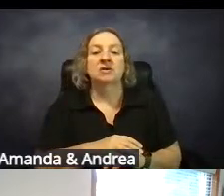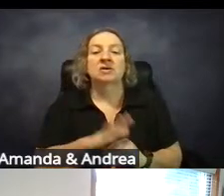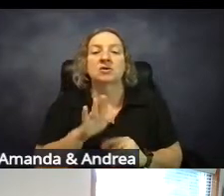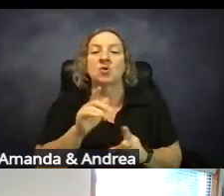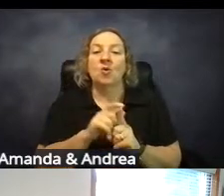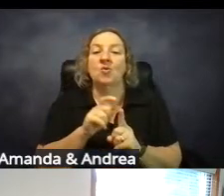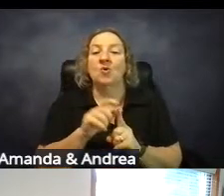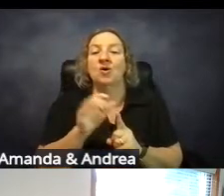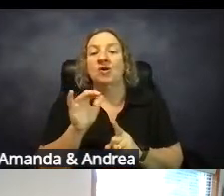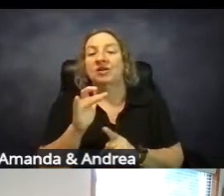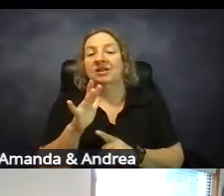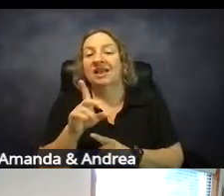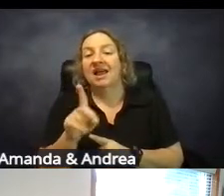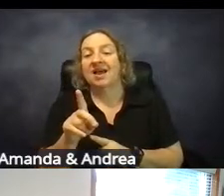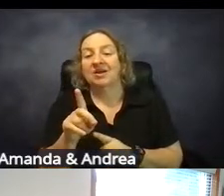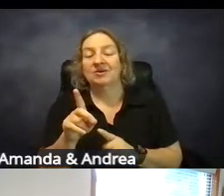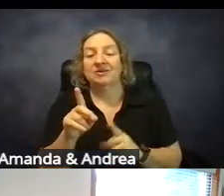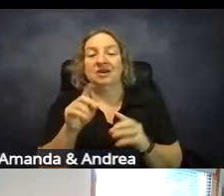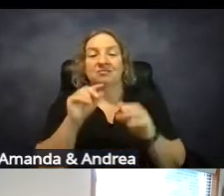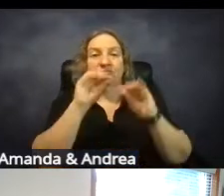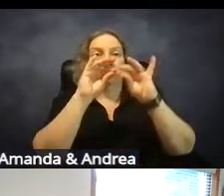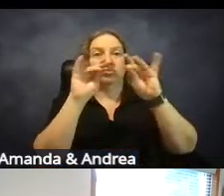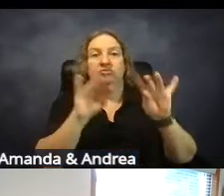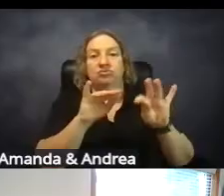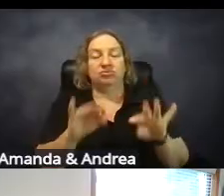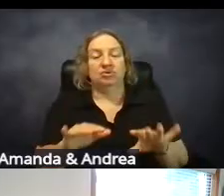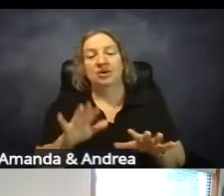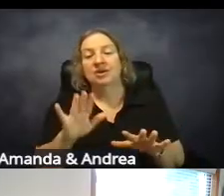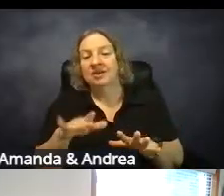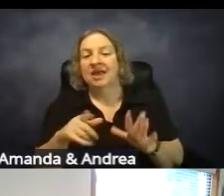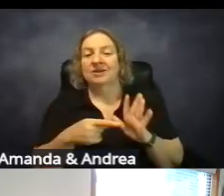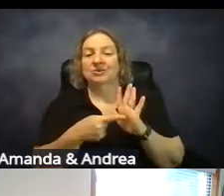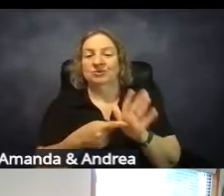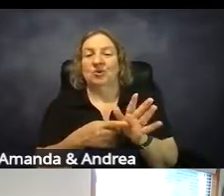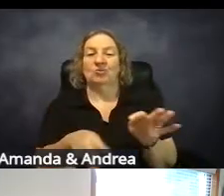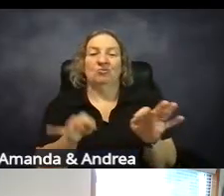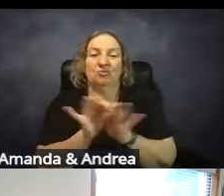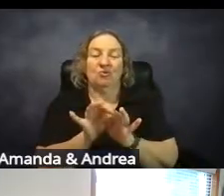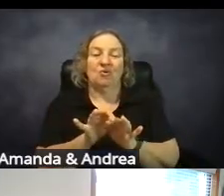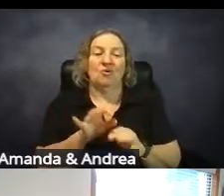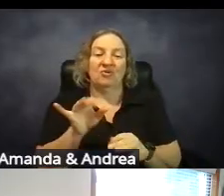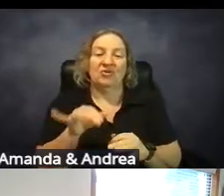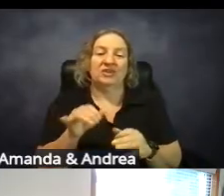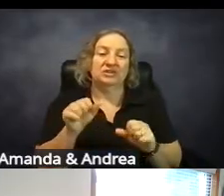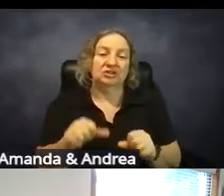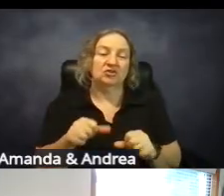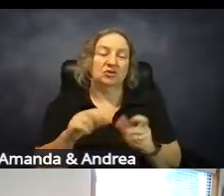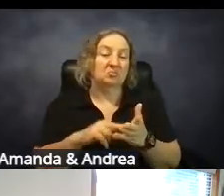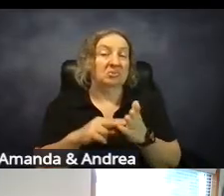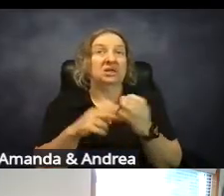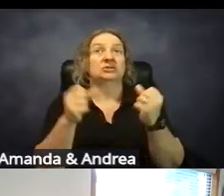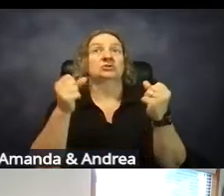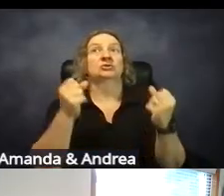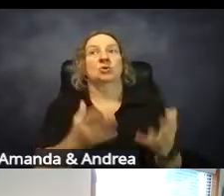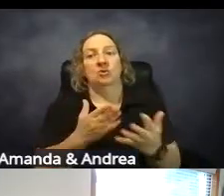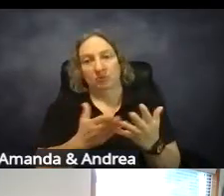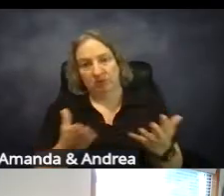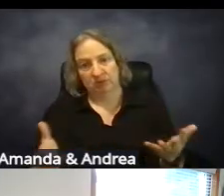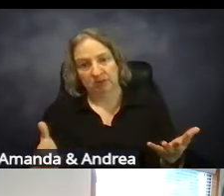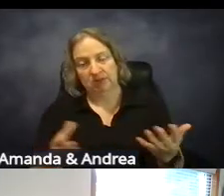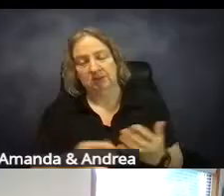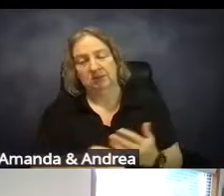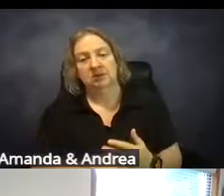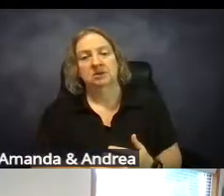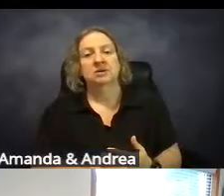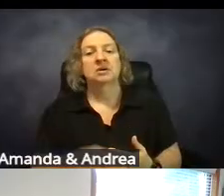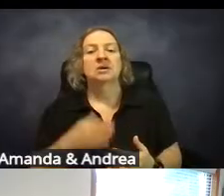is really brings that to the forefront, that this can really mean a lot of different things. And, from